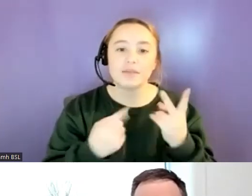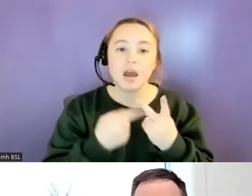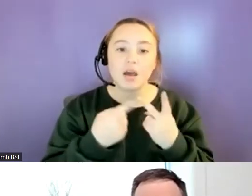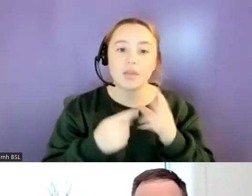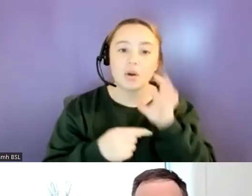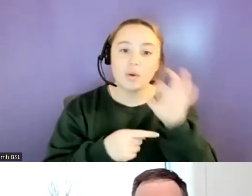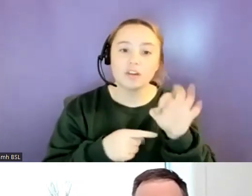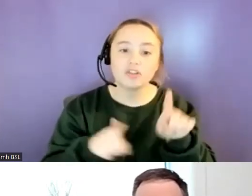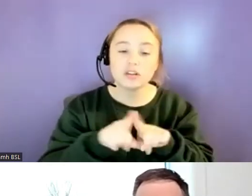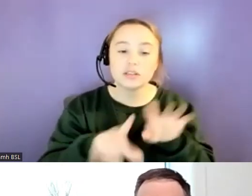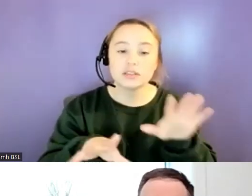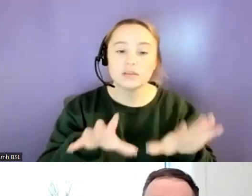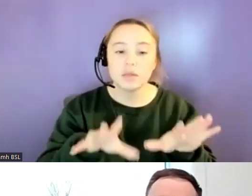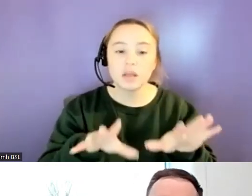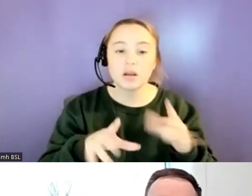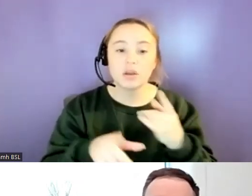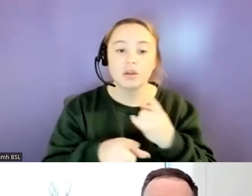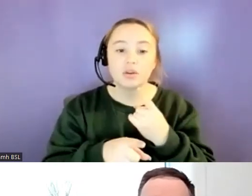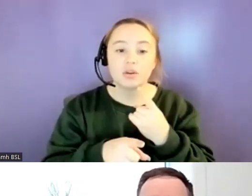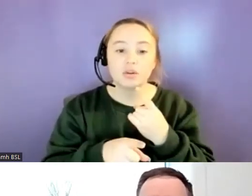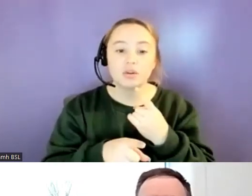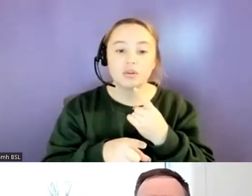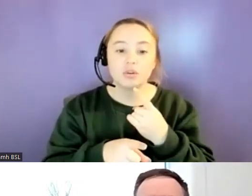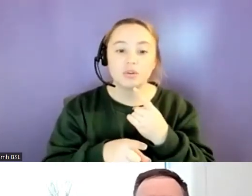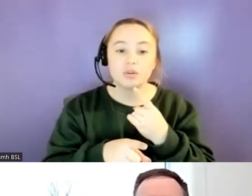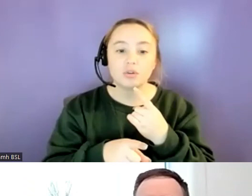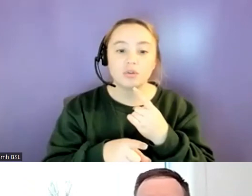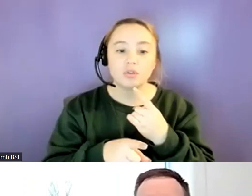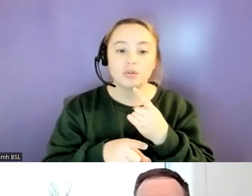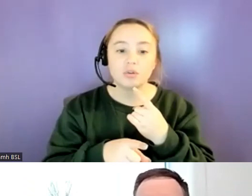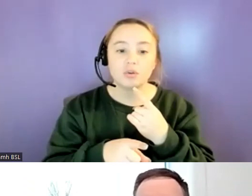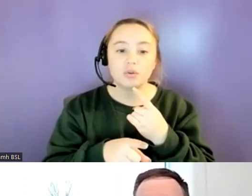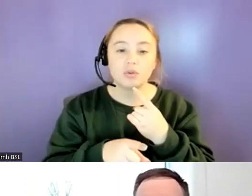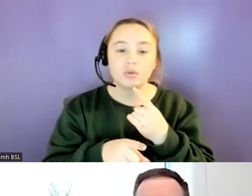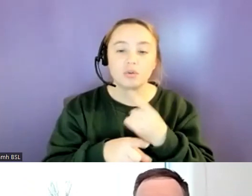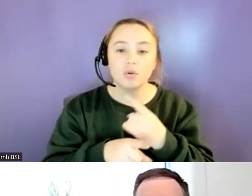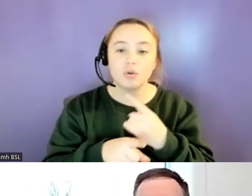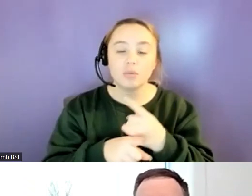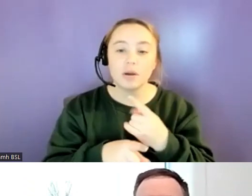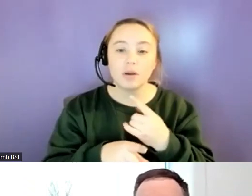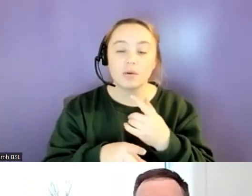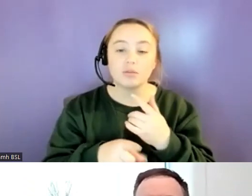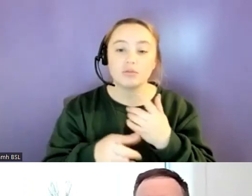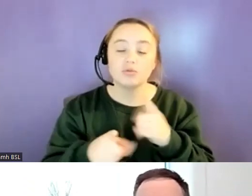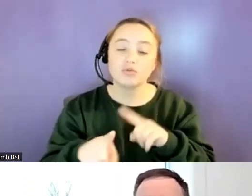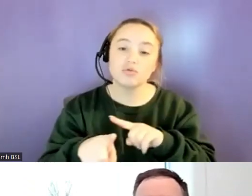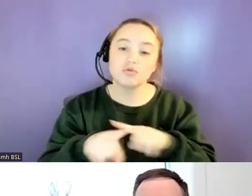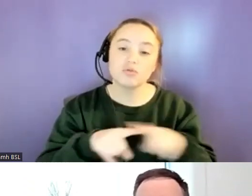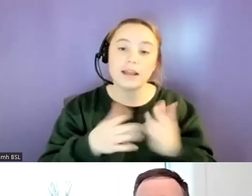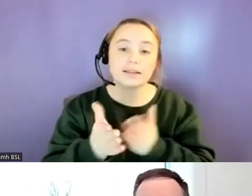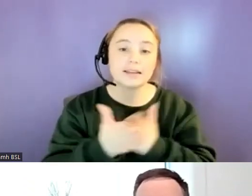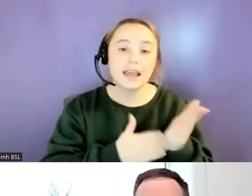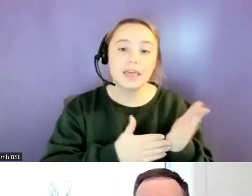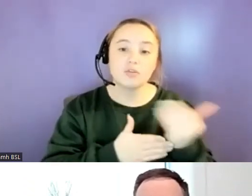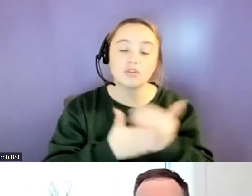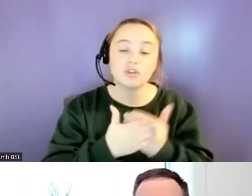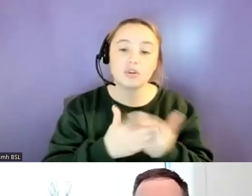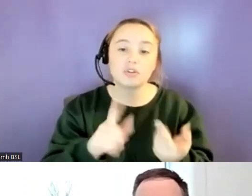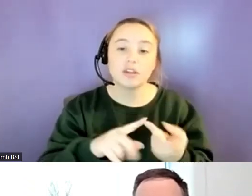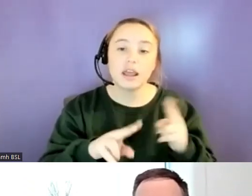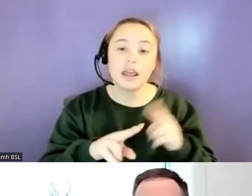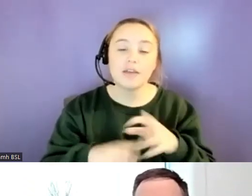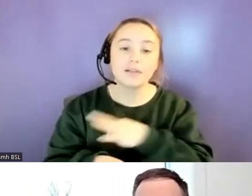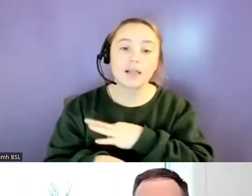just about progressing through security when you have got medical equipment or anything clinical, and often it can